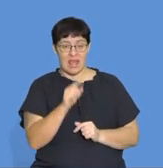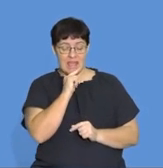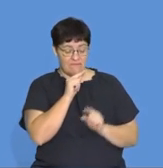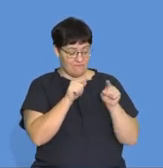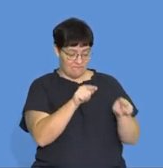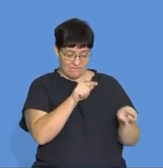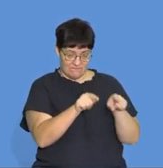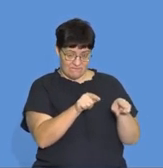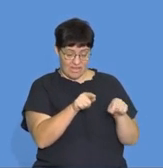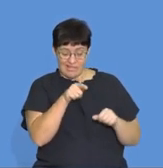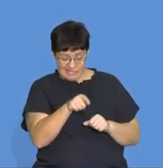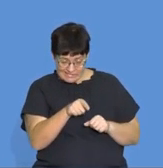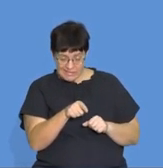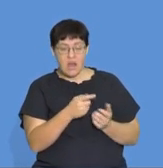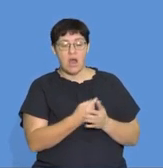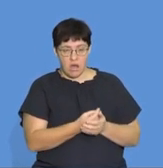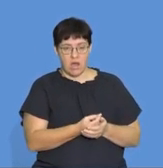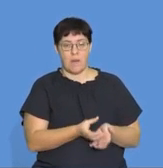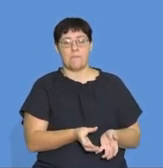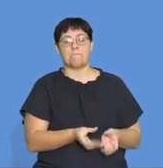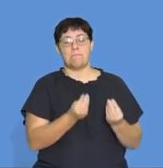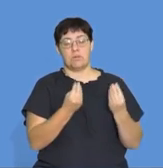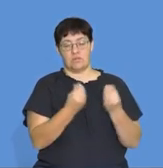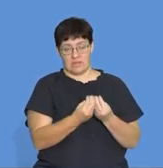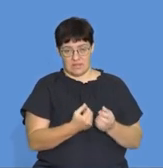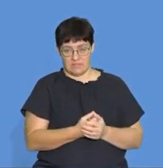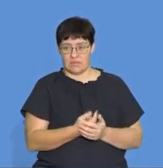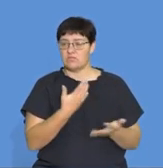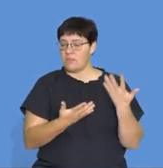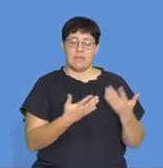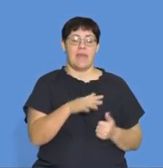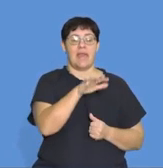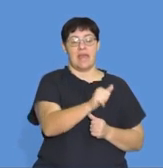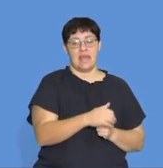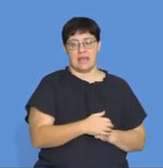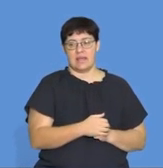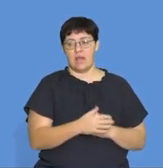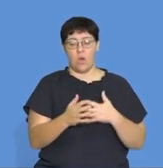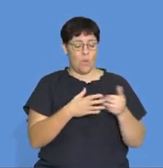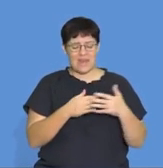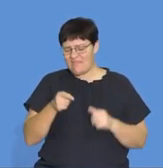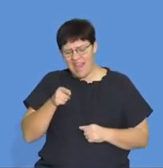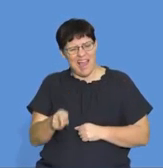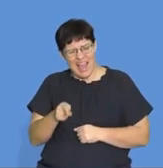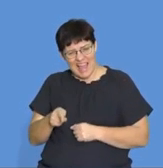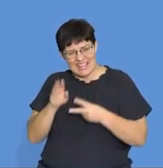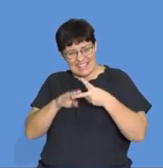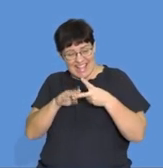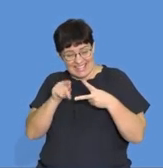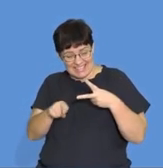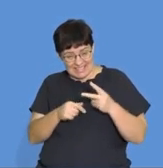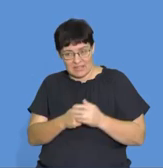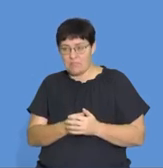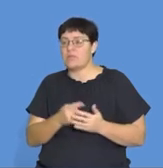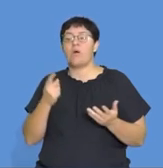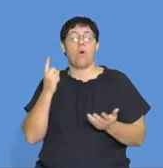multiplied together. So if I have a, whatever that I multiply a with, I must